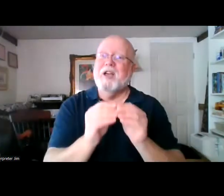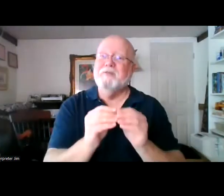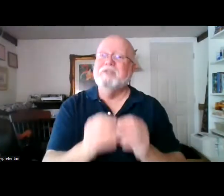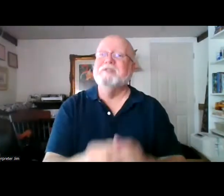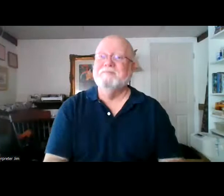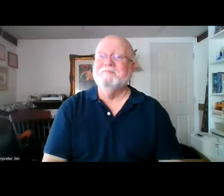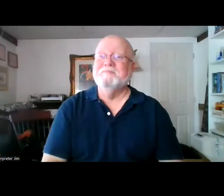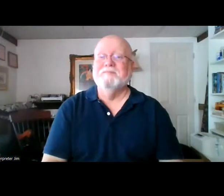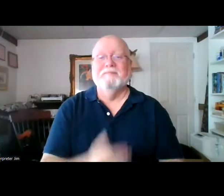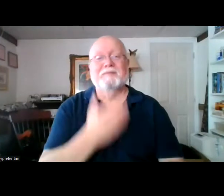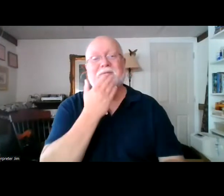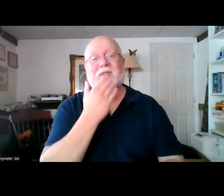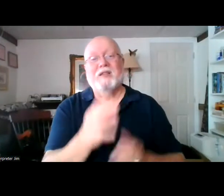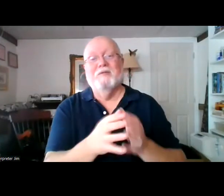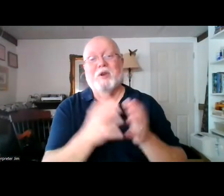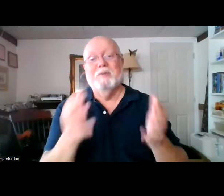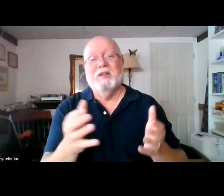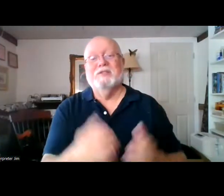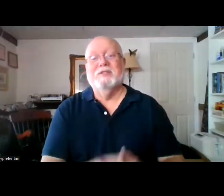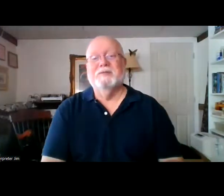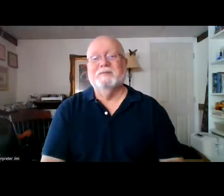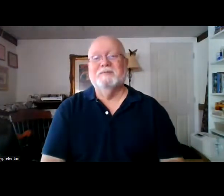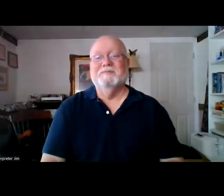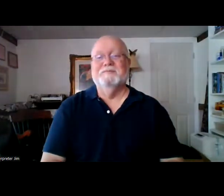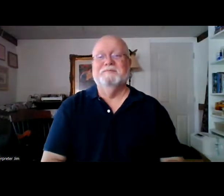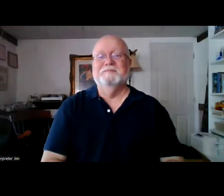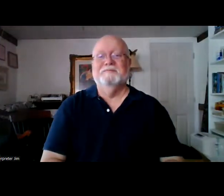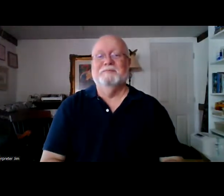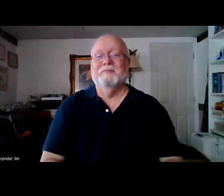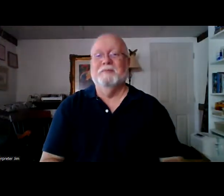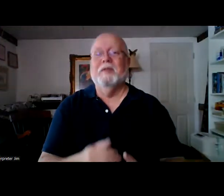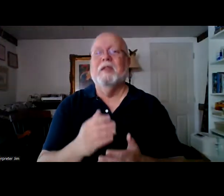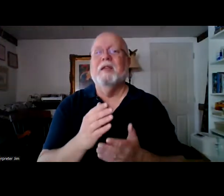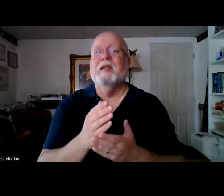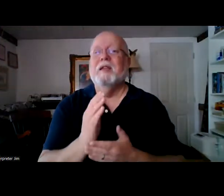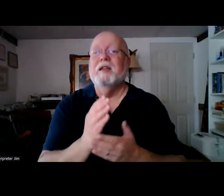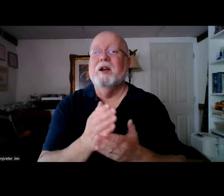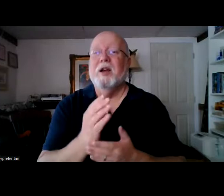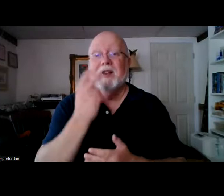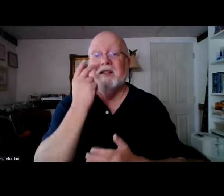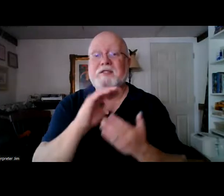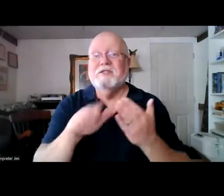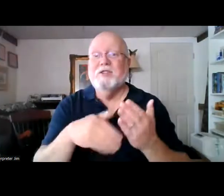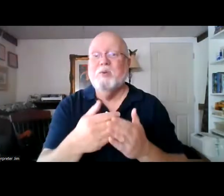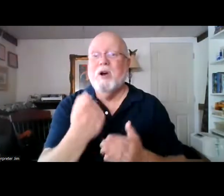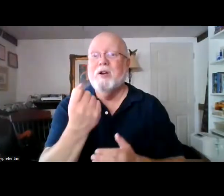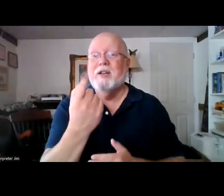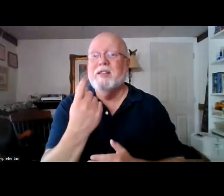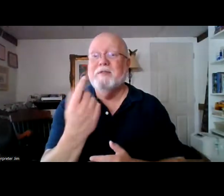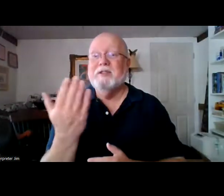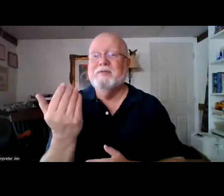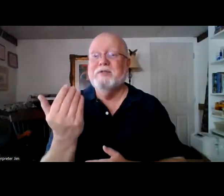Thank you so much. So everyone, we'll see you at 11:15. Thanks.